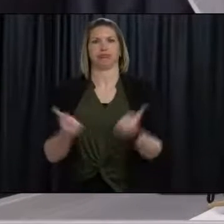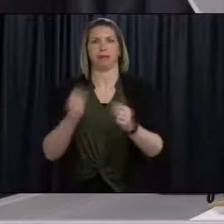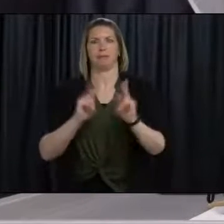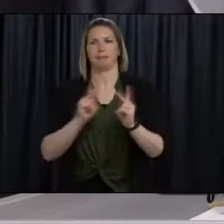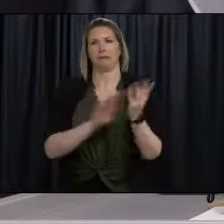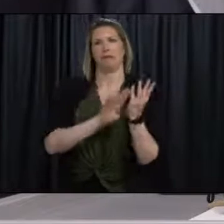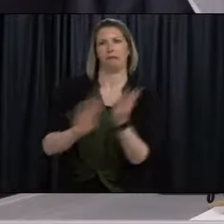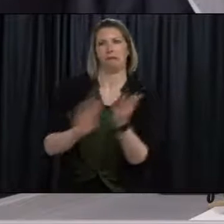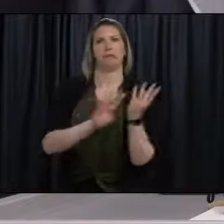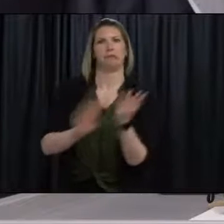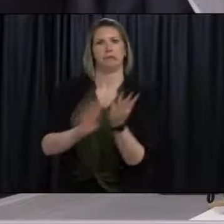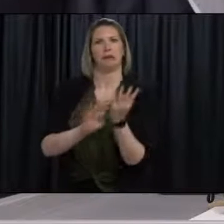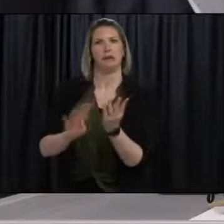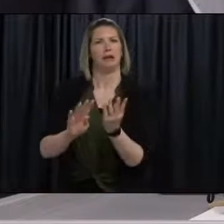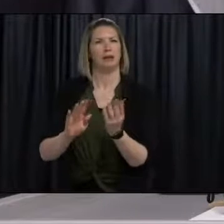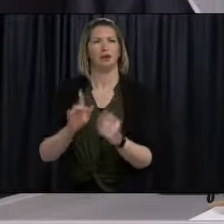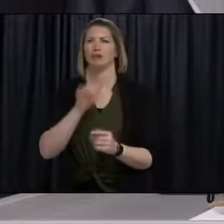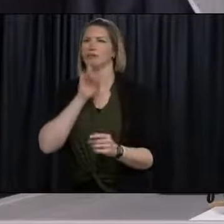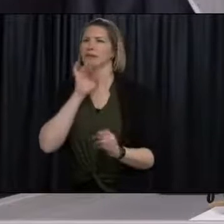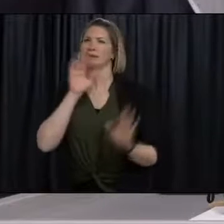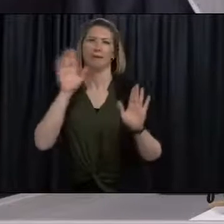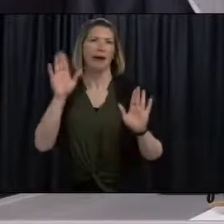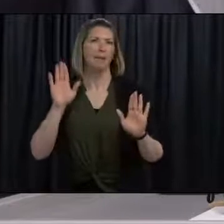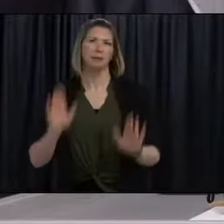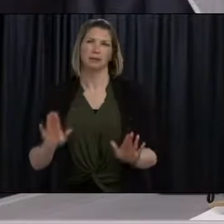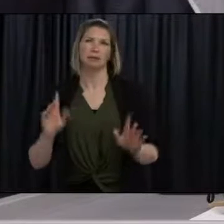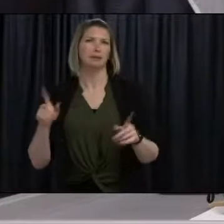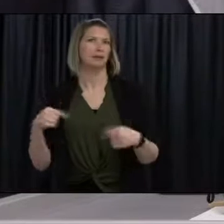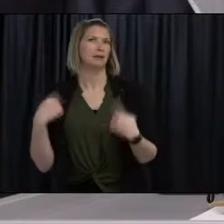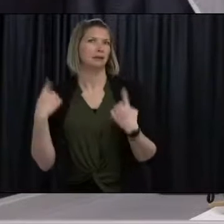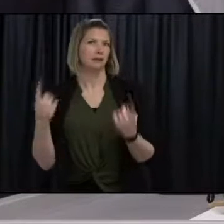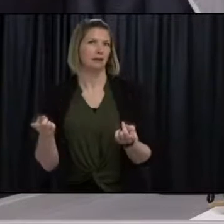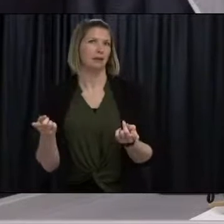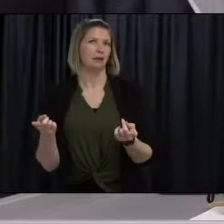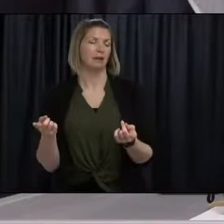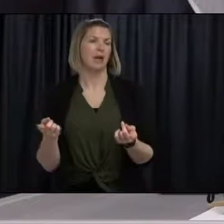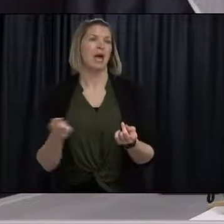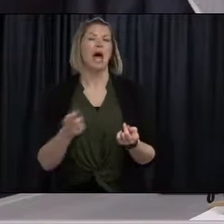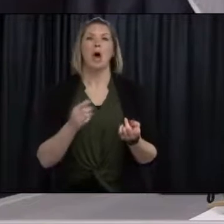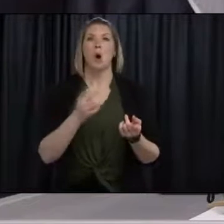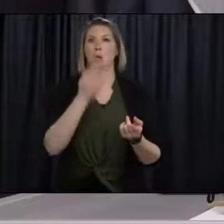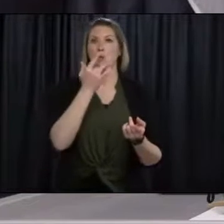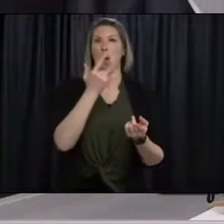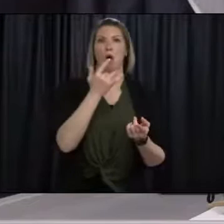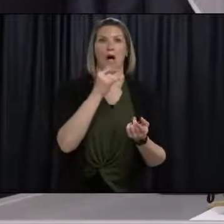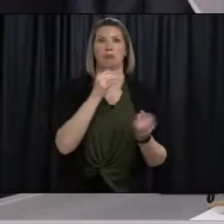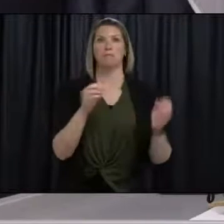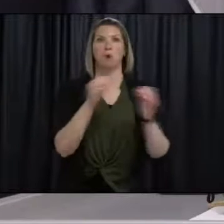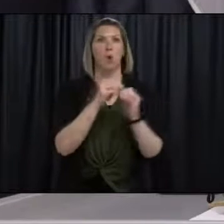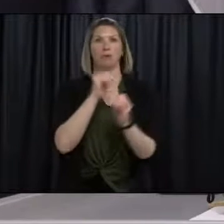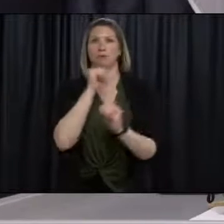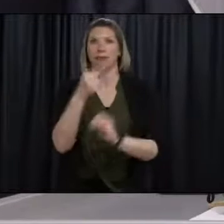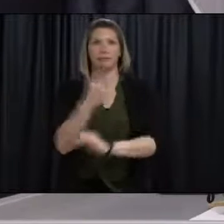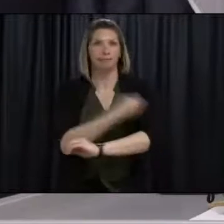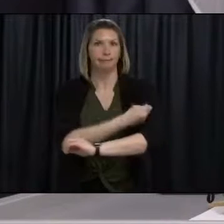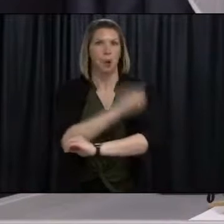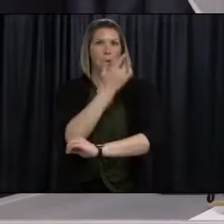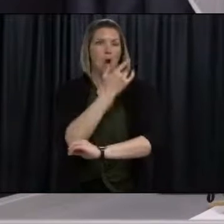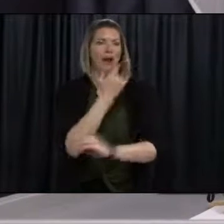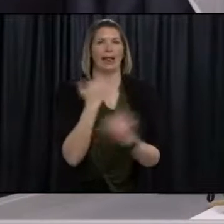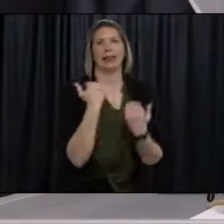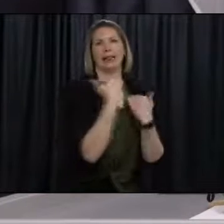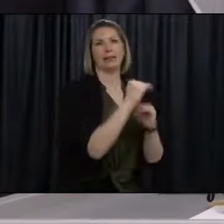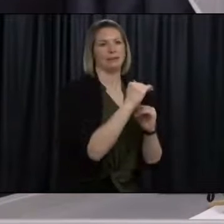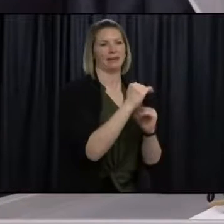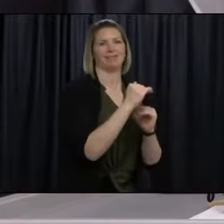major achievement, and our limitation really is simply vaccine arrival. We will see us go to 28,000